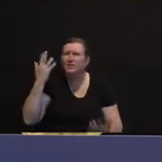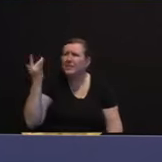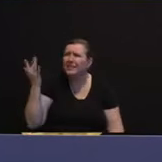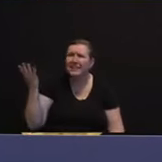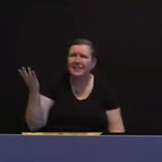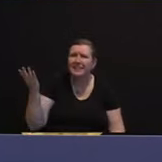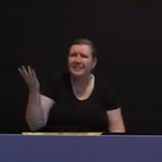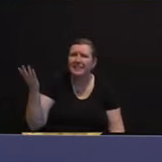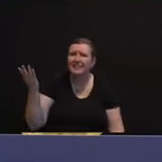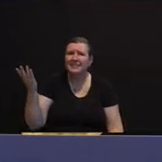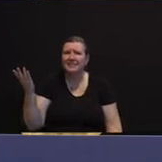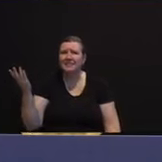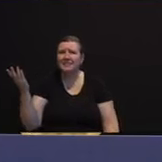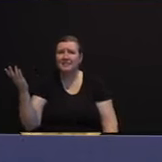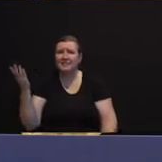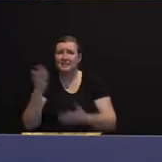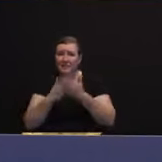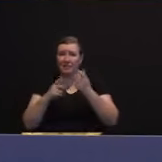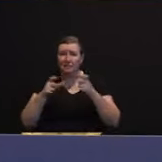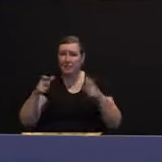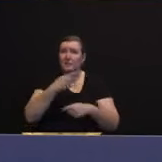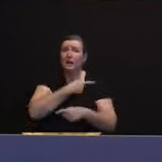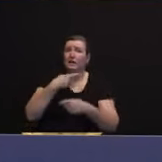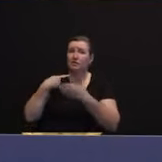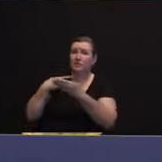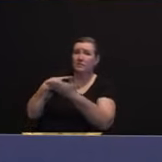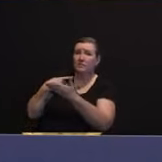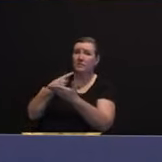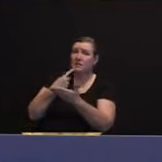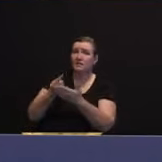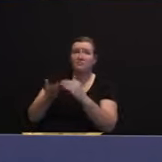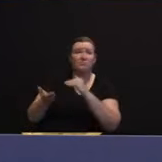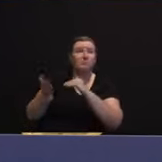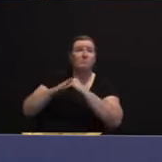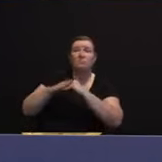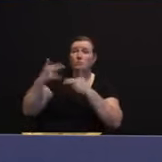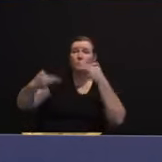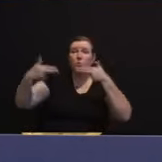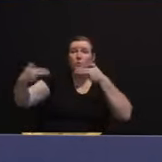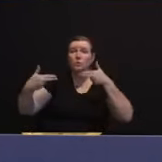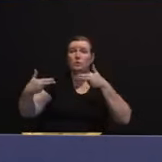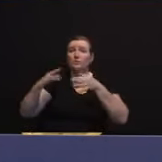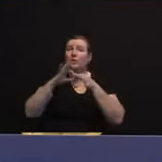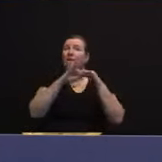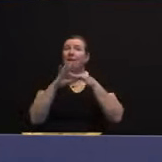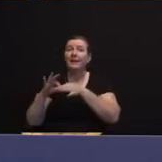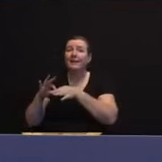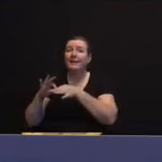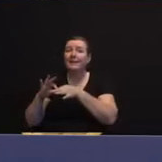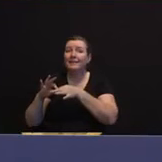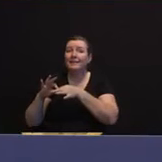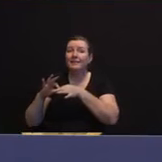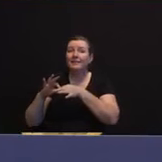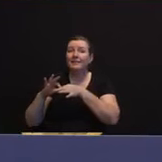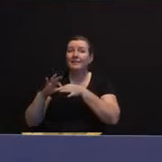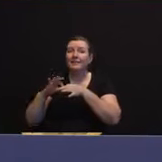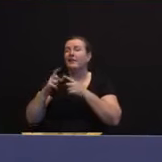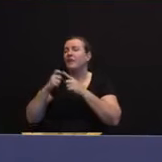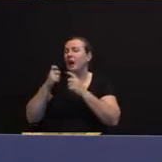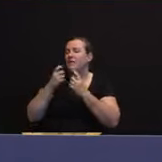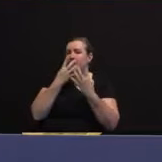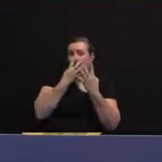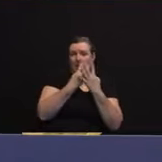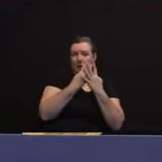Paterson residents say the increase in shootings is linked to last week's inmate release. Are you seeing a connection there? And then last, to follow